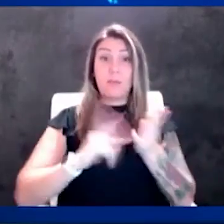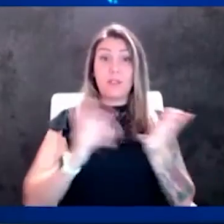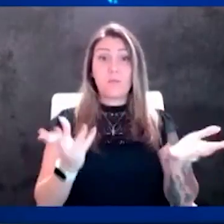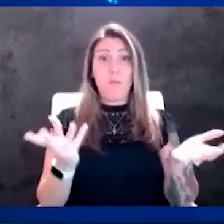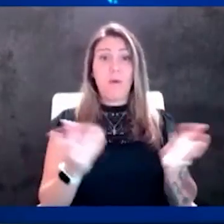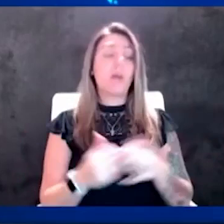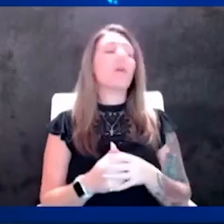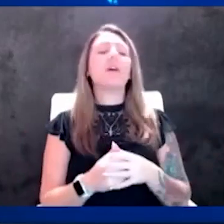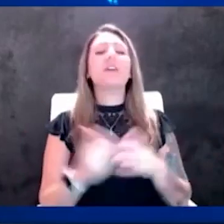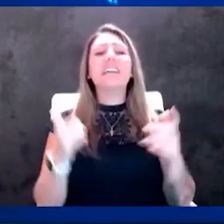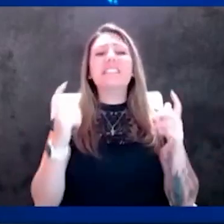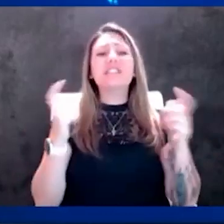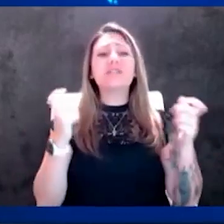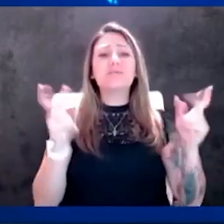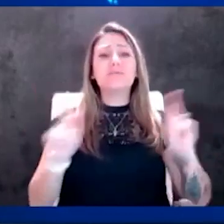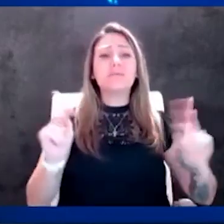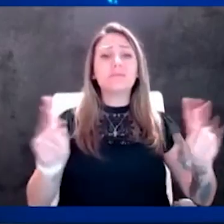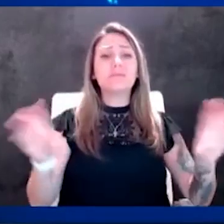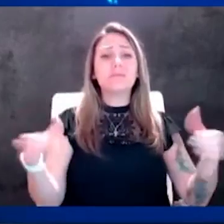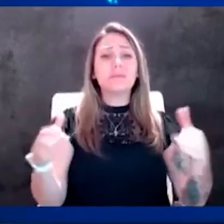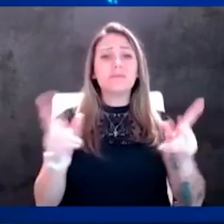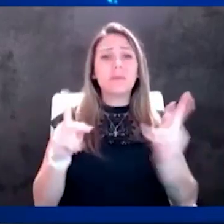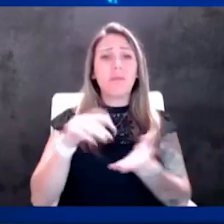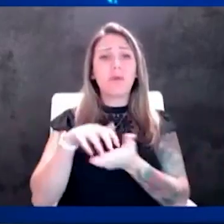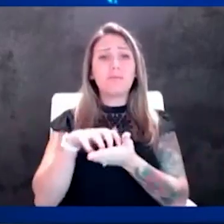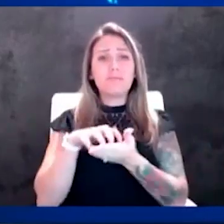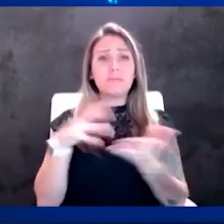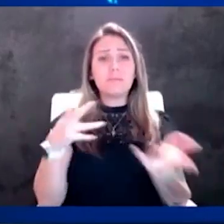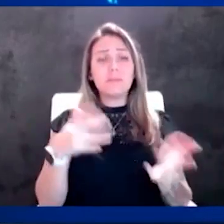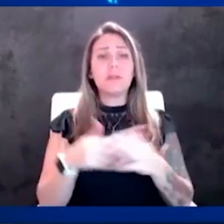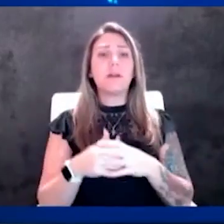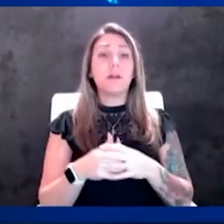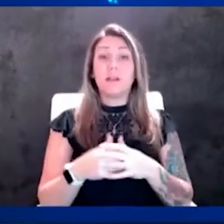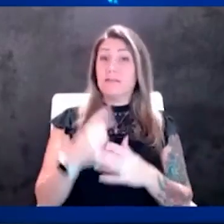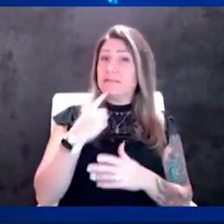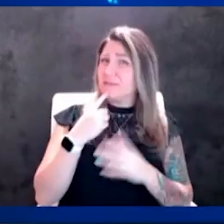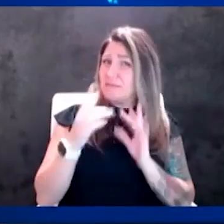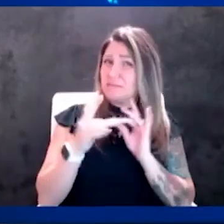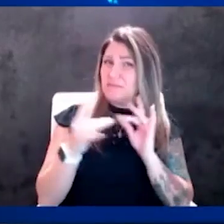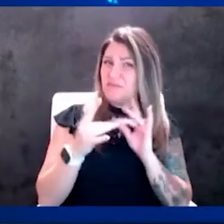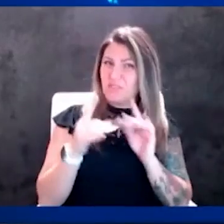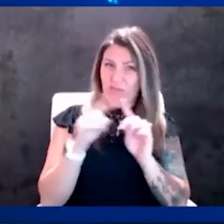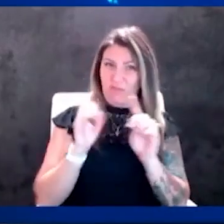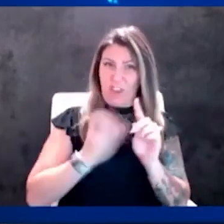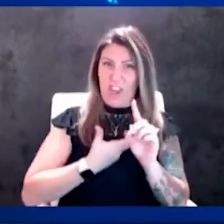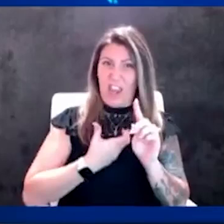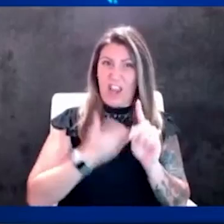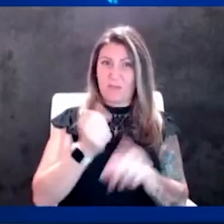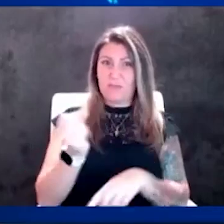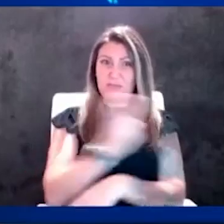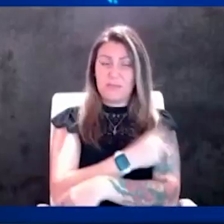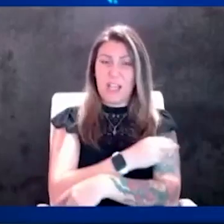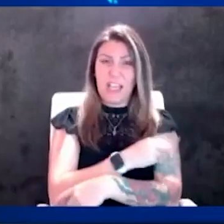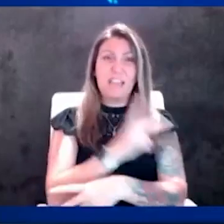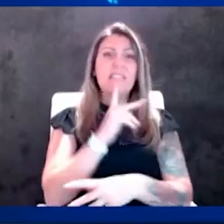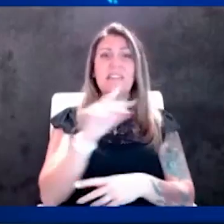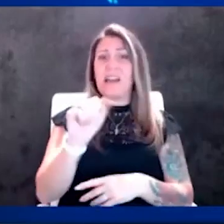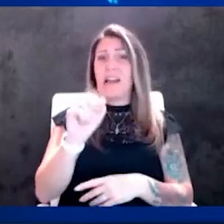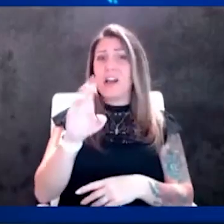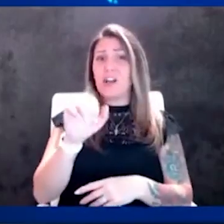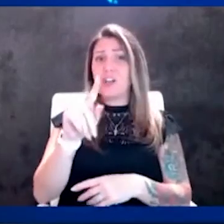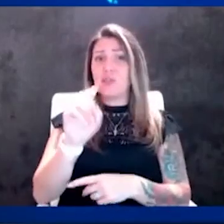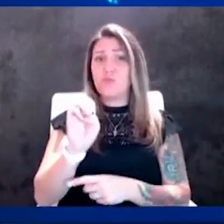population of vulnerable people. And as we said to you just a little while ago, out of our hospitalization, the acute care cases today, 14